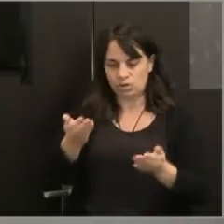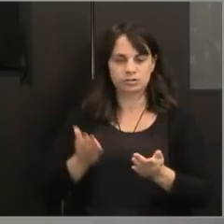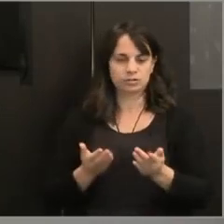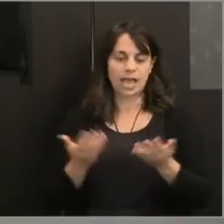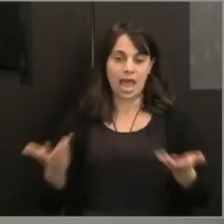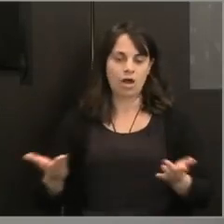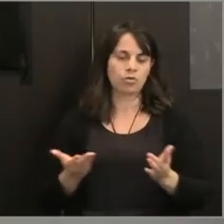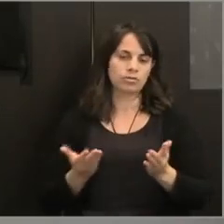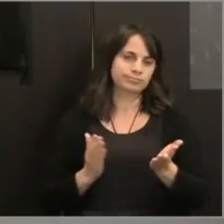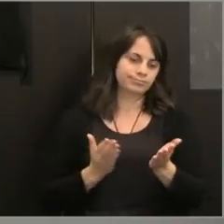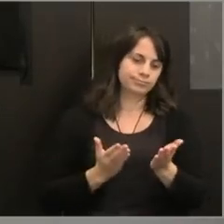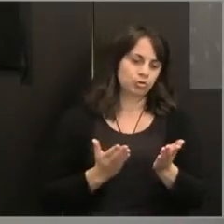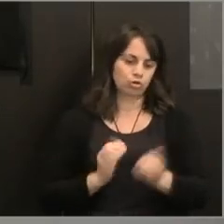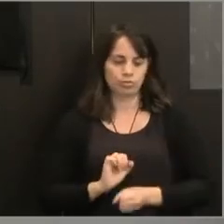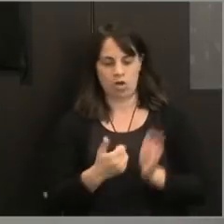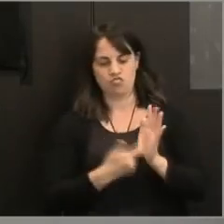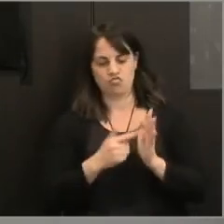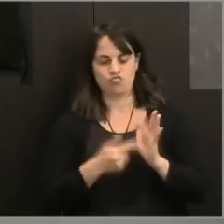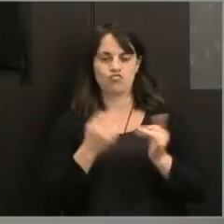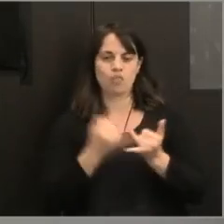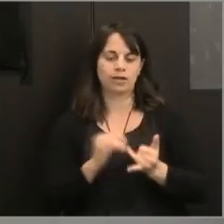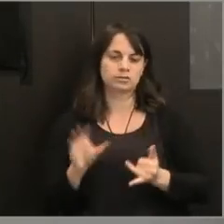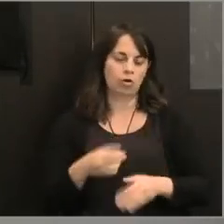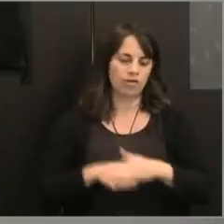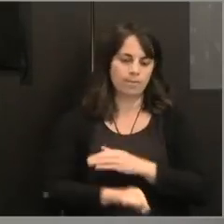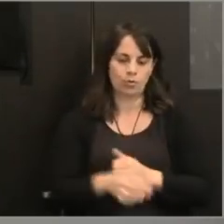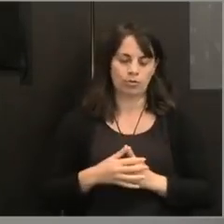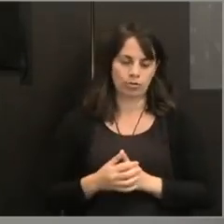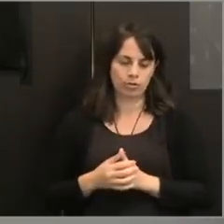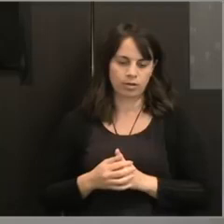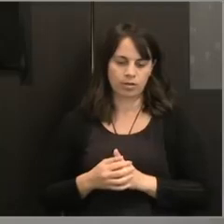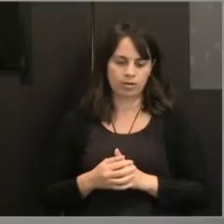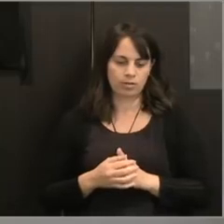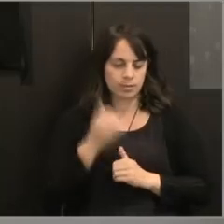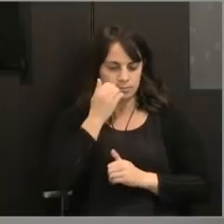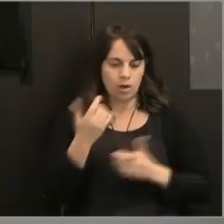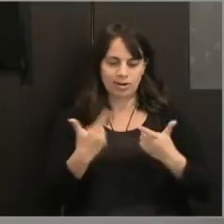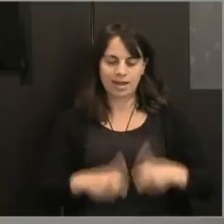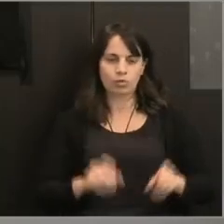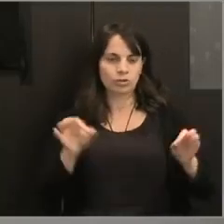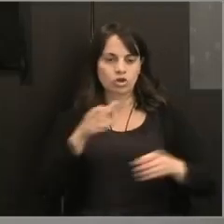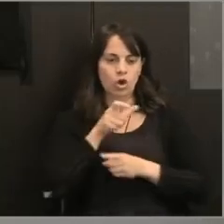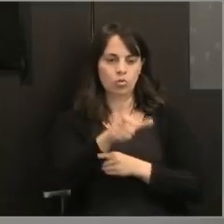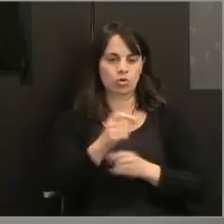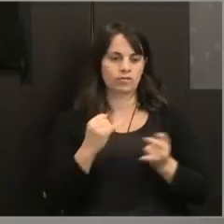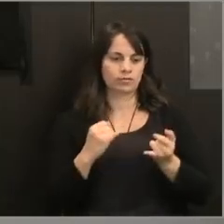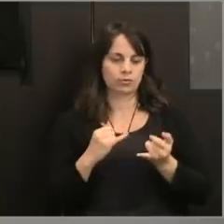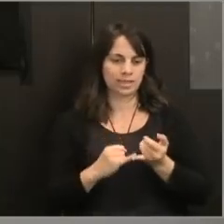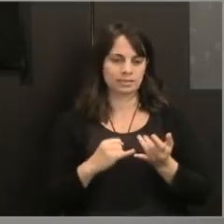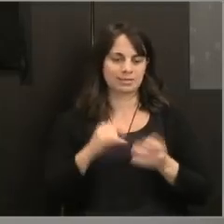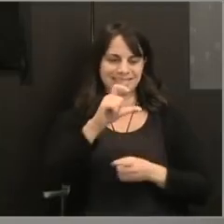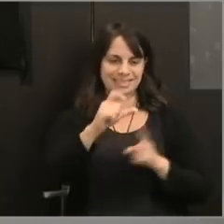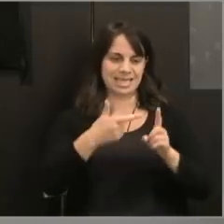birth. The fact that there is no word in Te Reo Māori for seed,